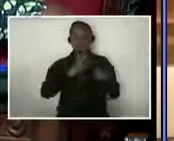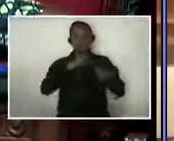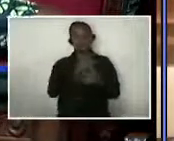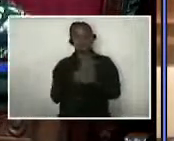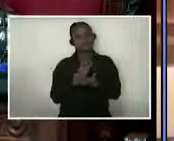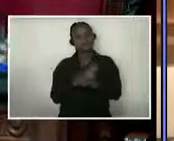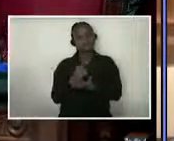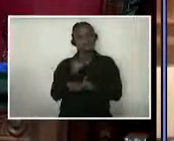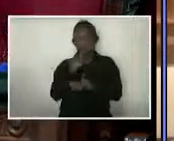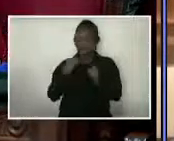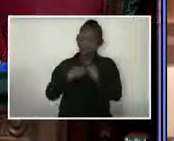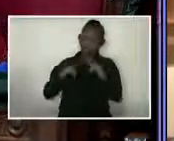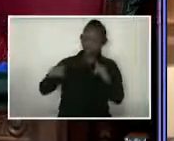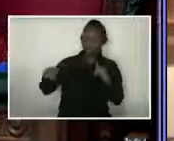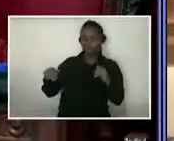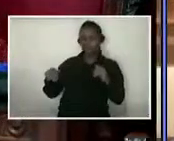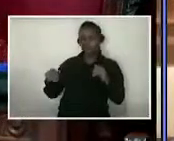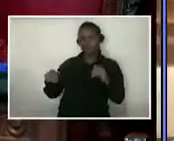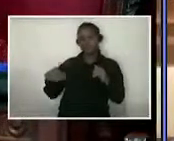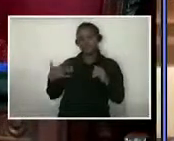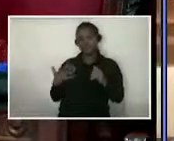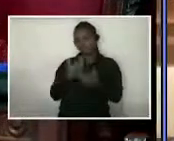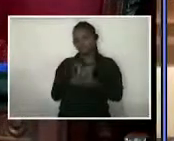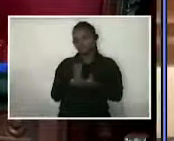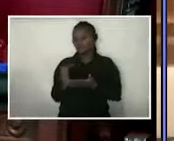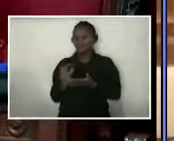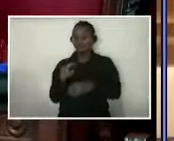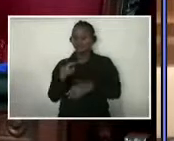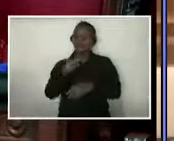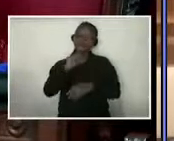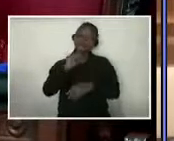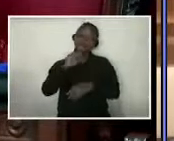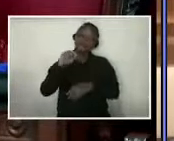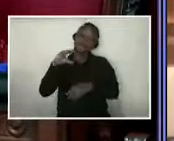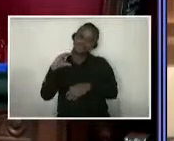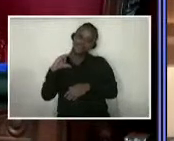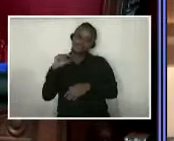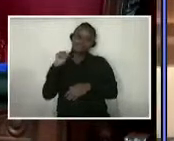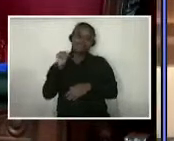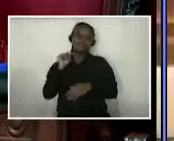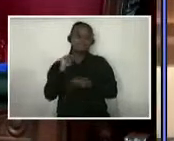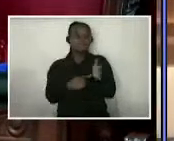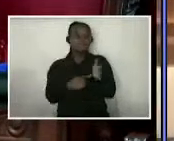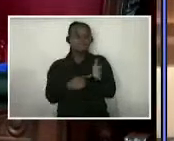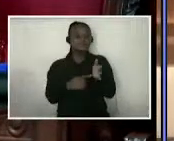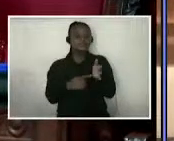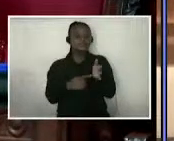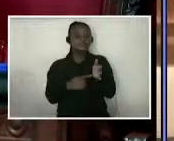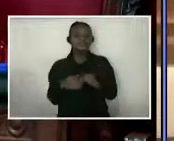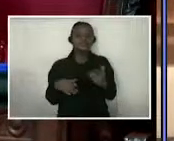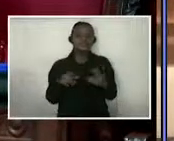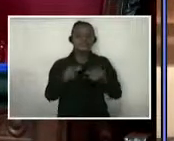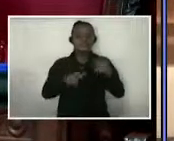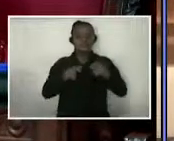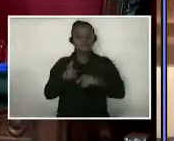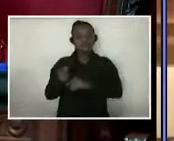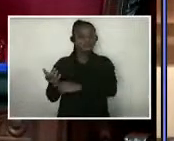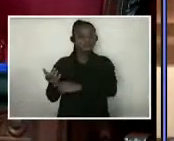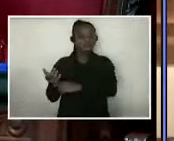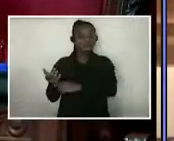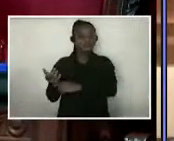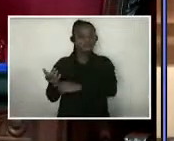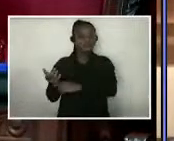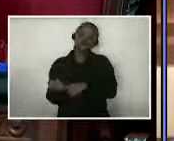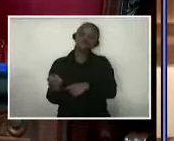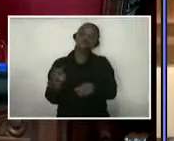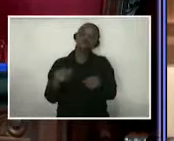African National Congress. And this resulted in instability and tension, threatening to compromise good governance. All three